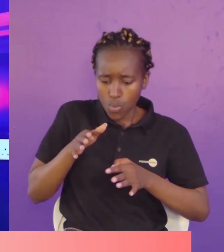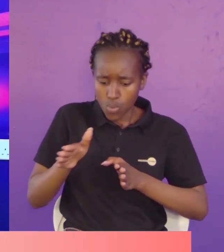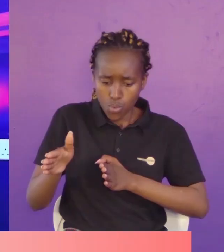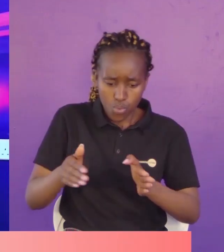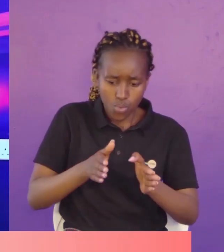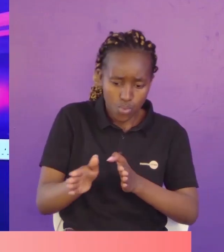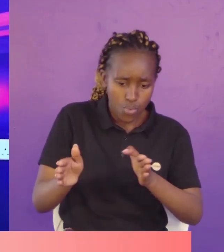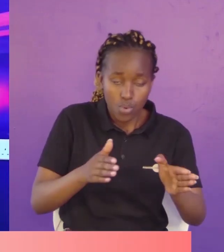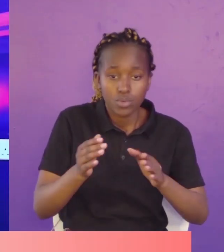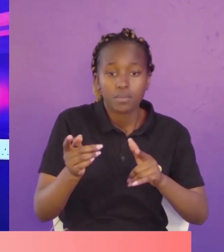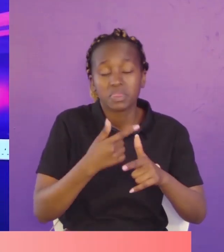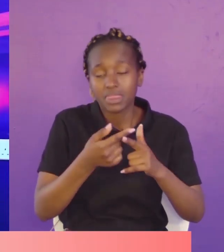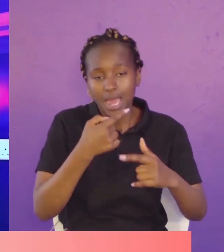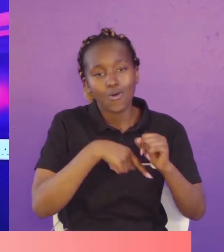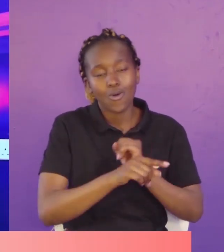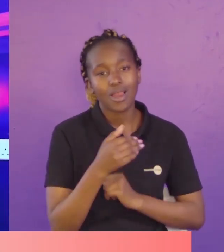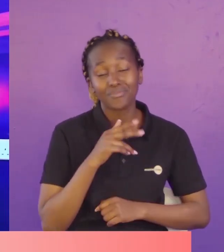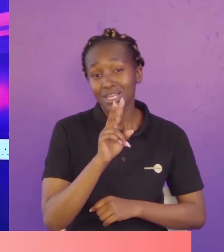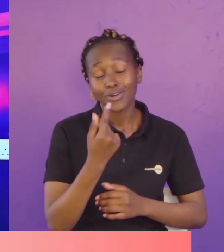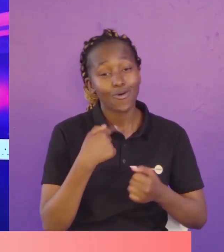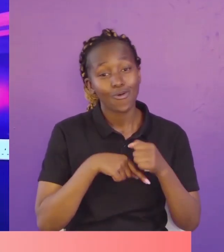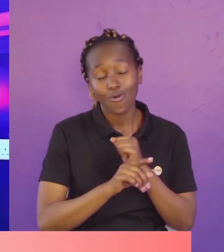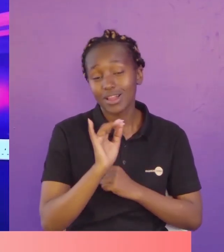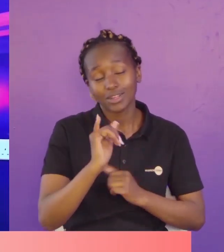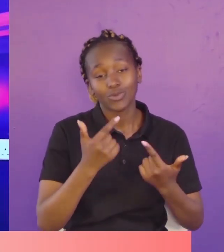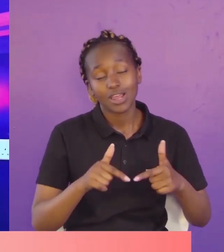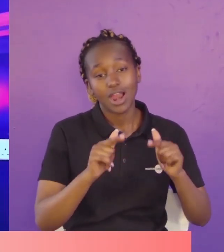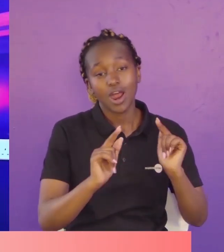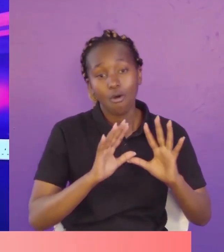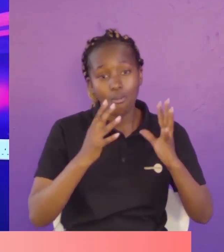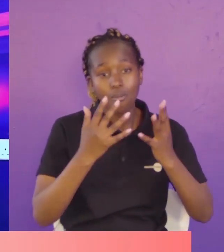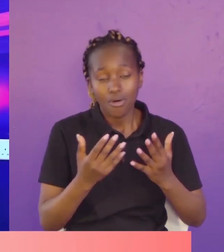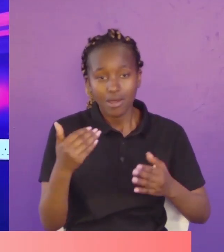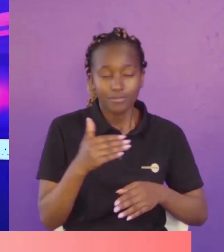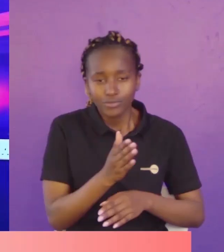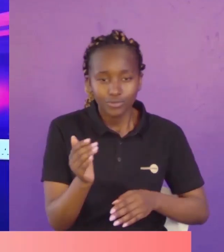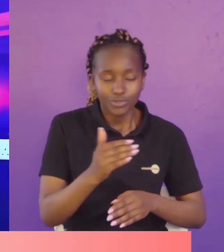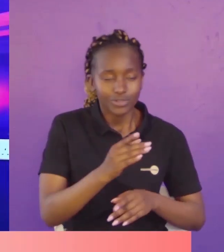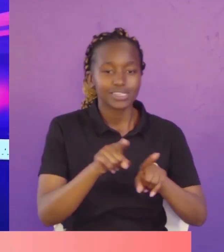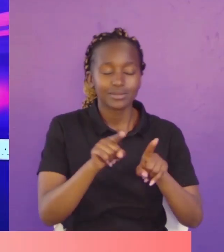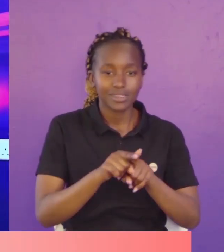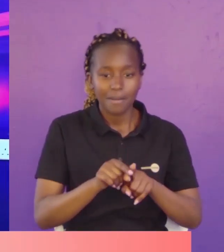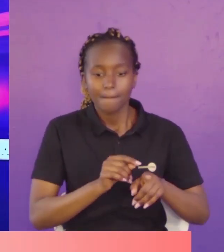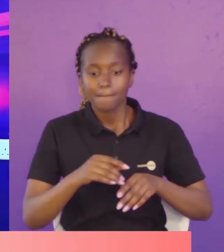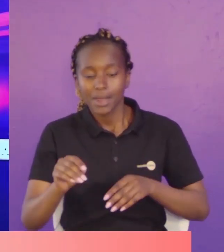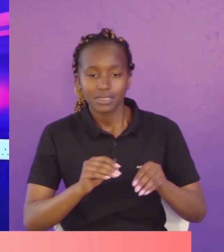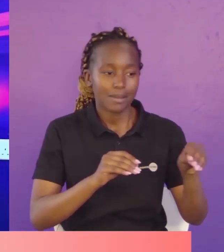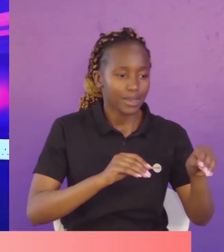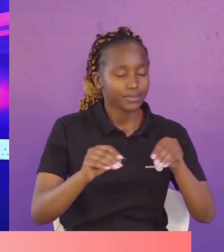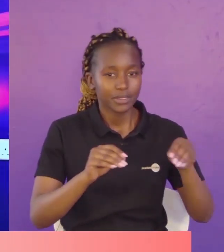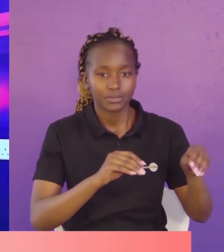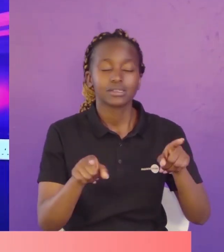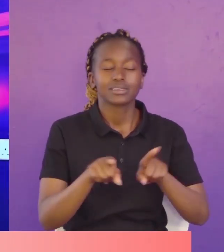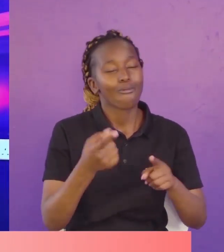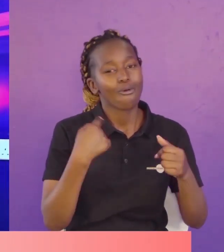scored, the second goal, it was just the flow of balls, chenga kidogo kidogo, na bao ikaja ndani. Wanachenga paka goalkeeper. I